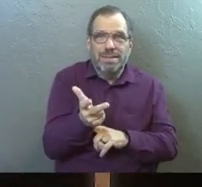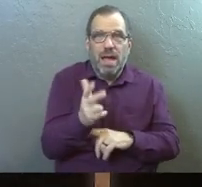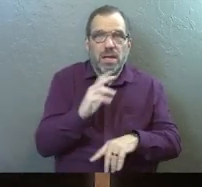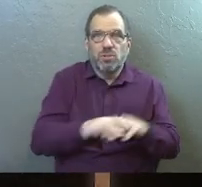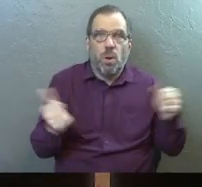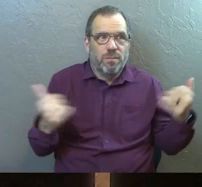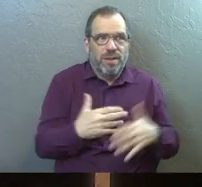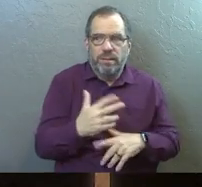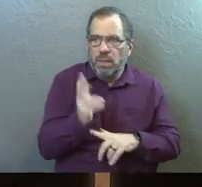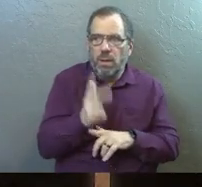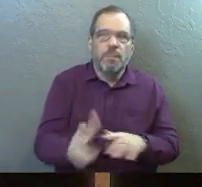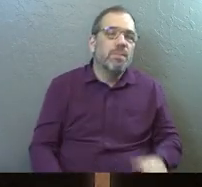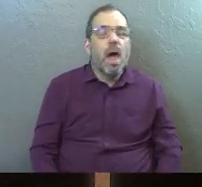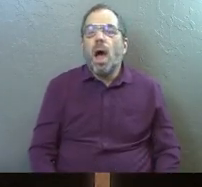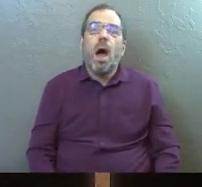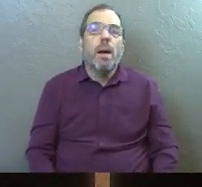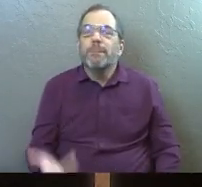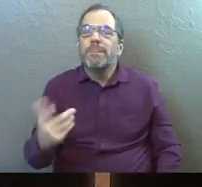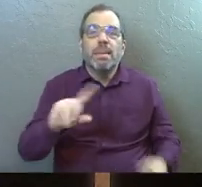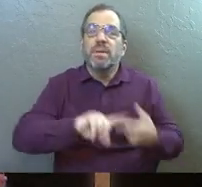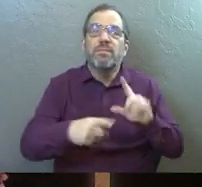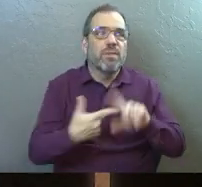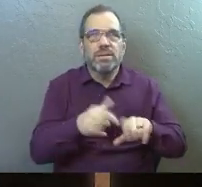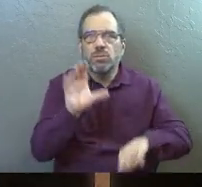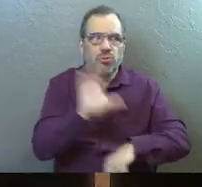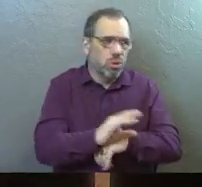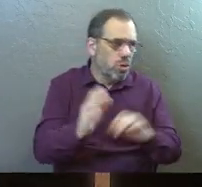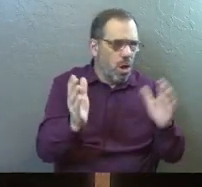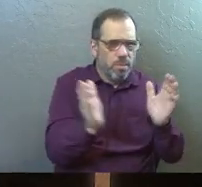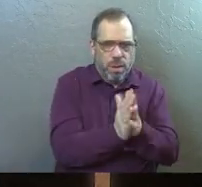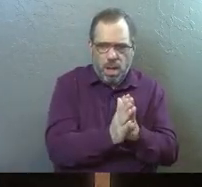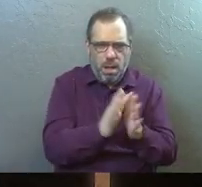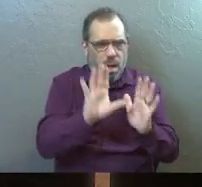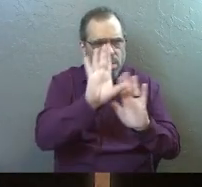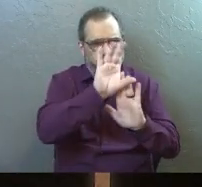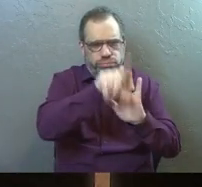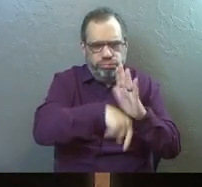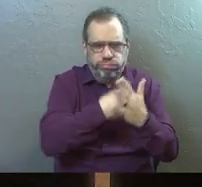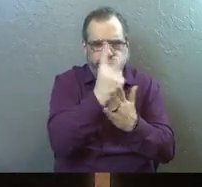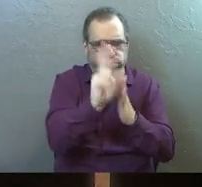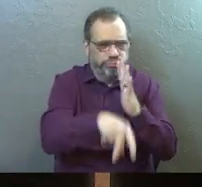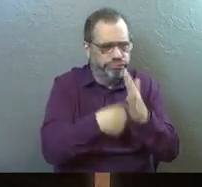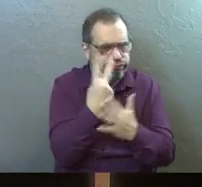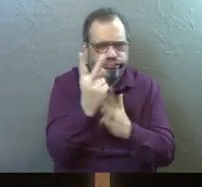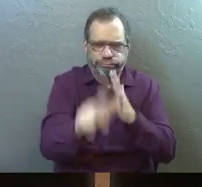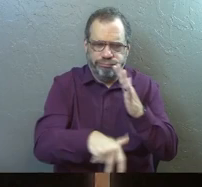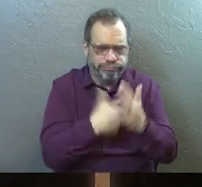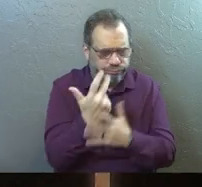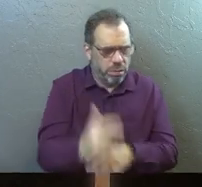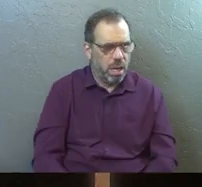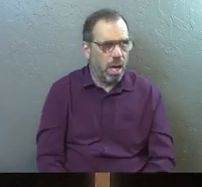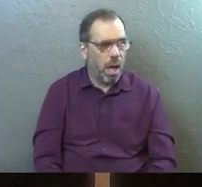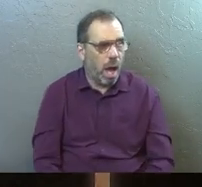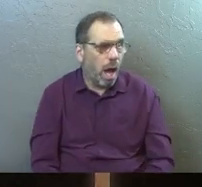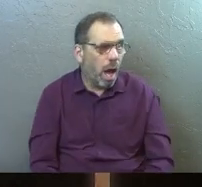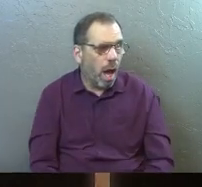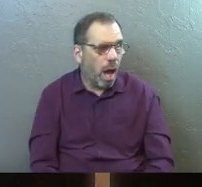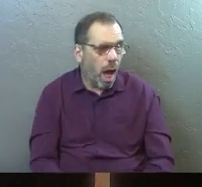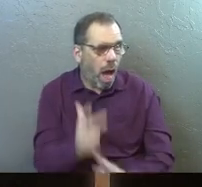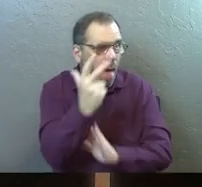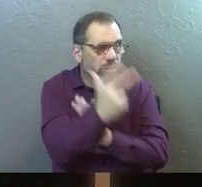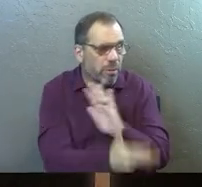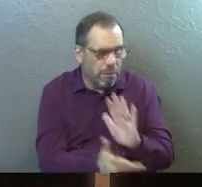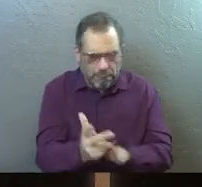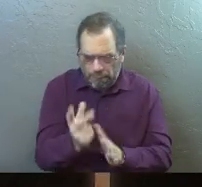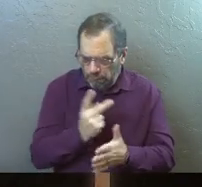get intimidated by it. Like, you might have Christian friends at church and they're talking about how they spent hours, you know, in prayer with God. And you're like, oh my gosh, you know, I'm